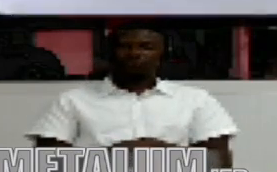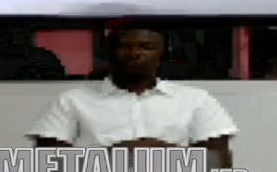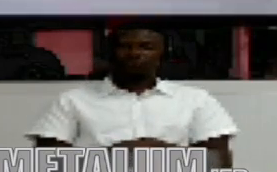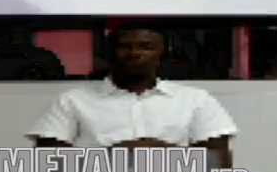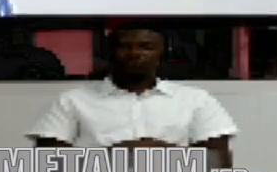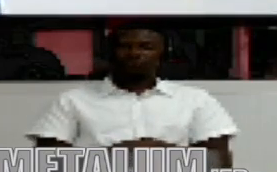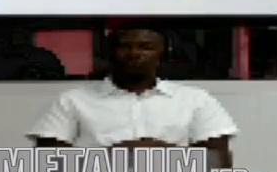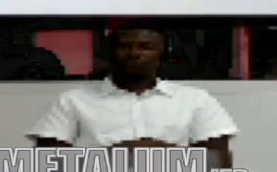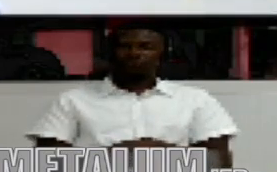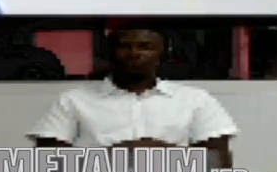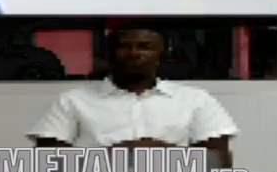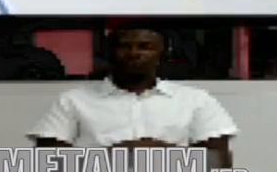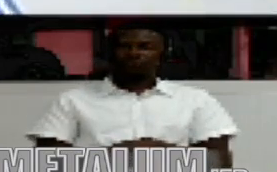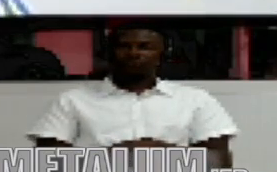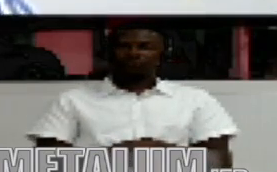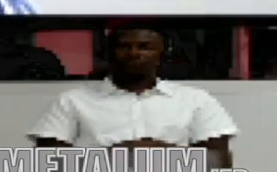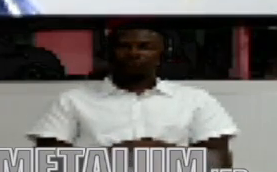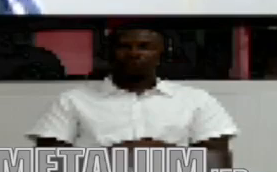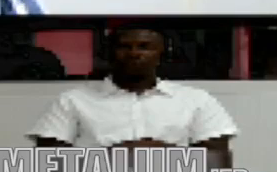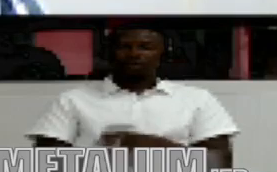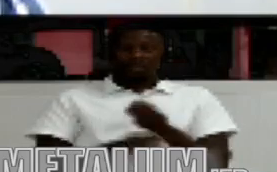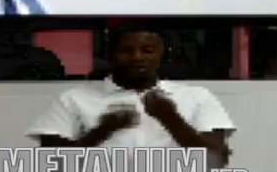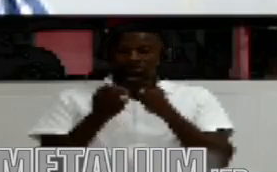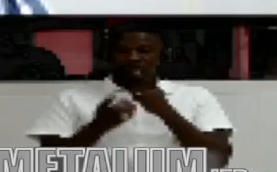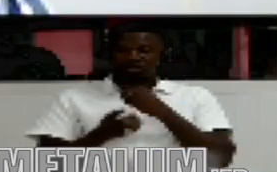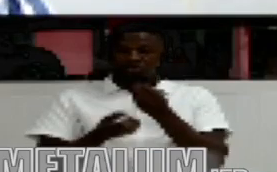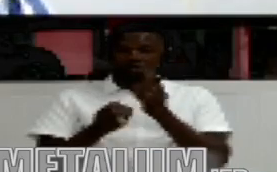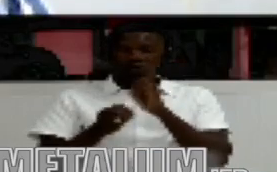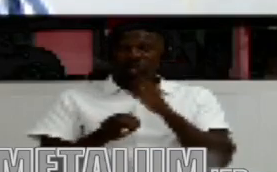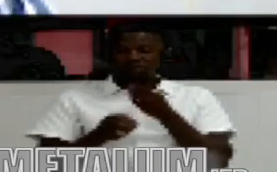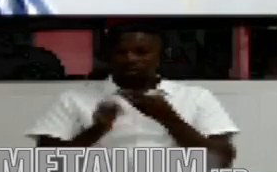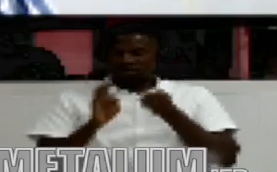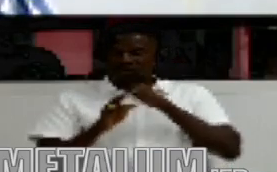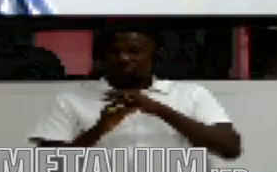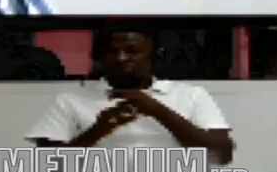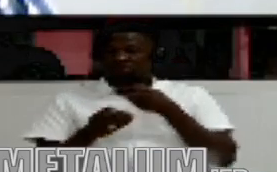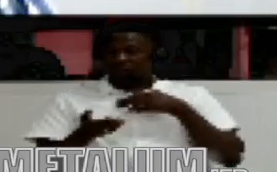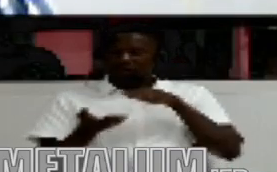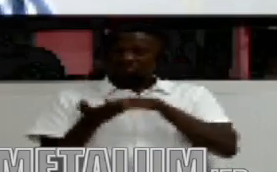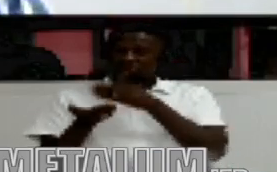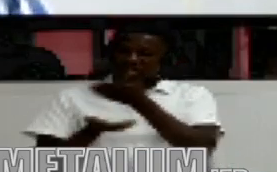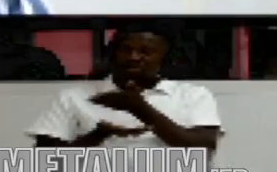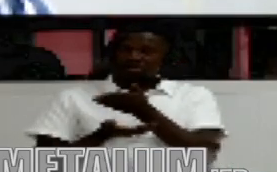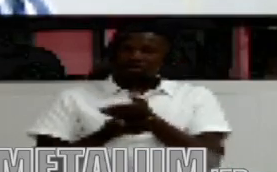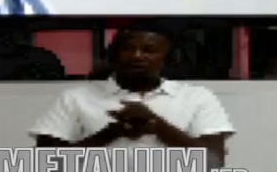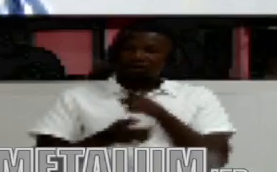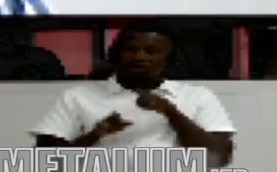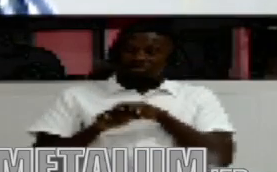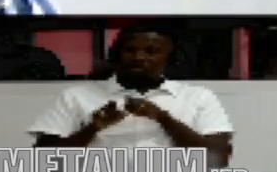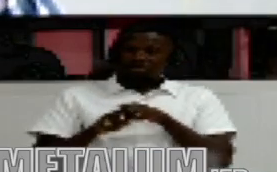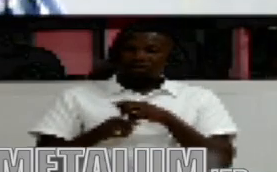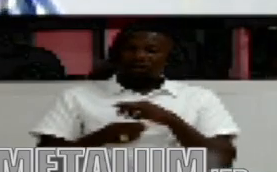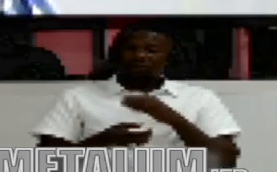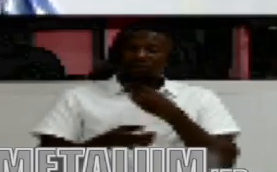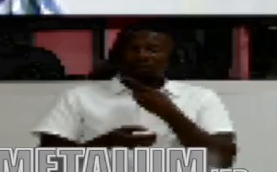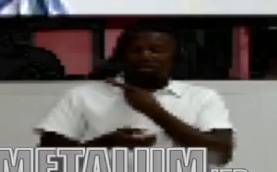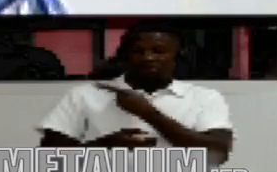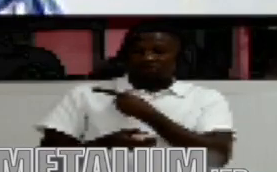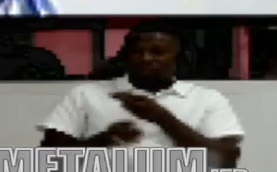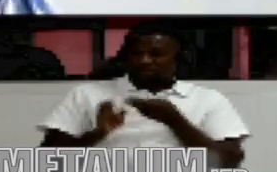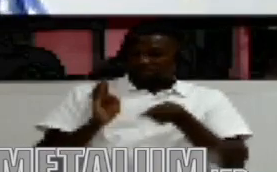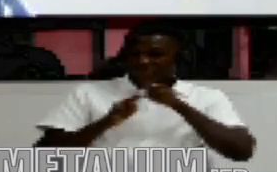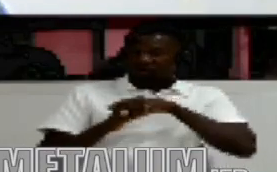Exactly. Can you tell us what that report is in your hand? This one, too, is a medical report from Senegal.